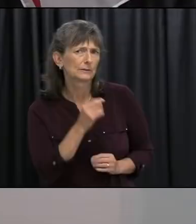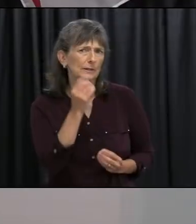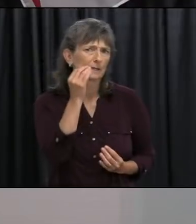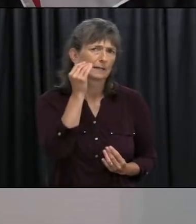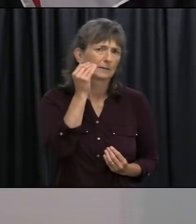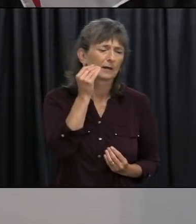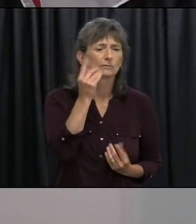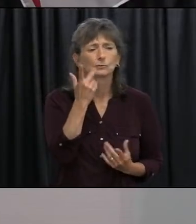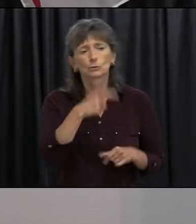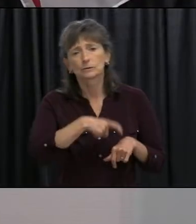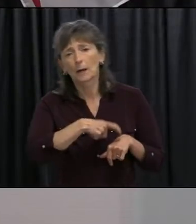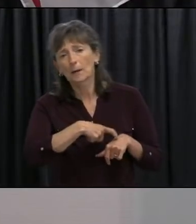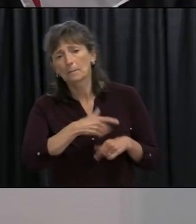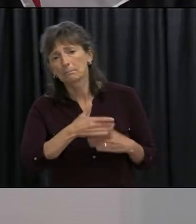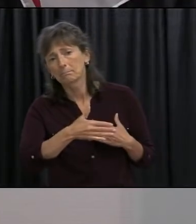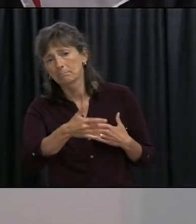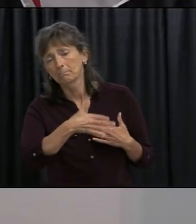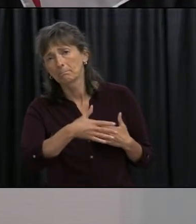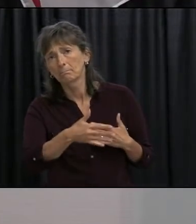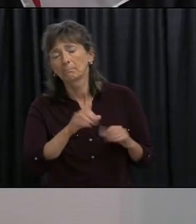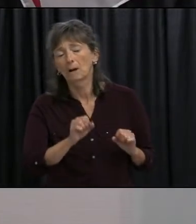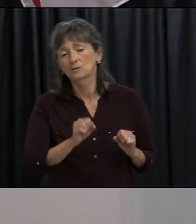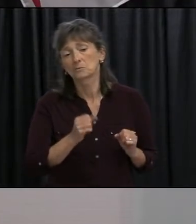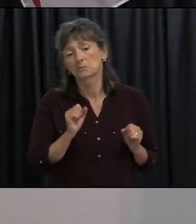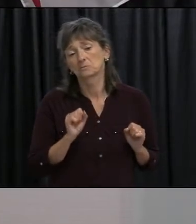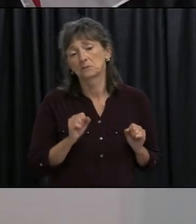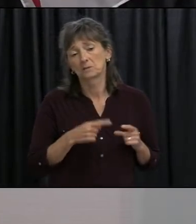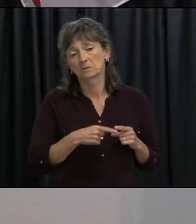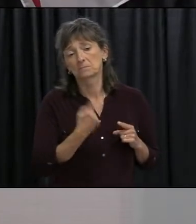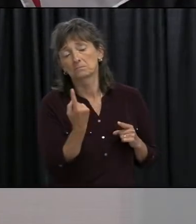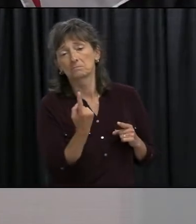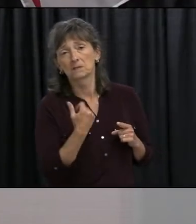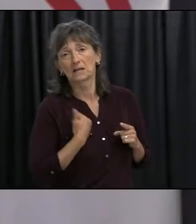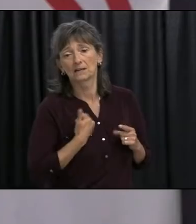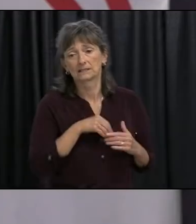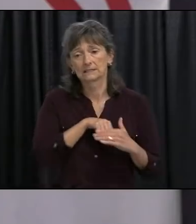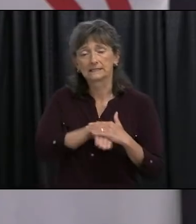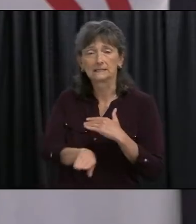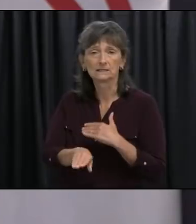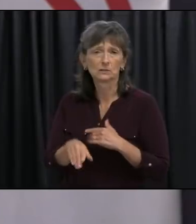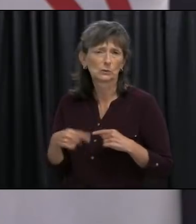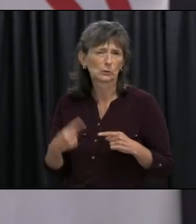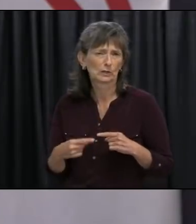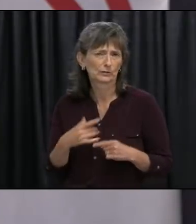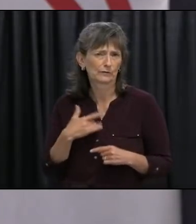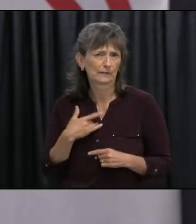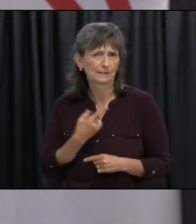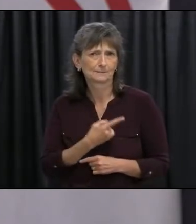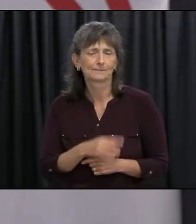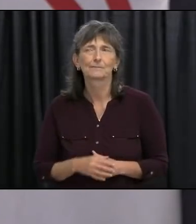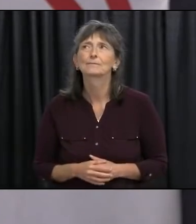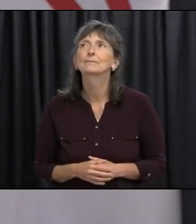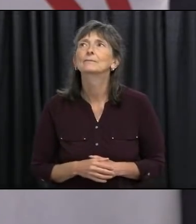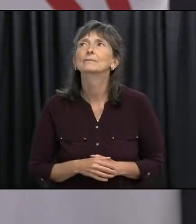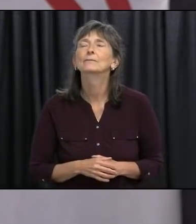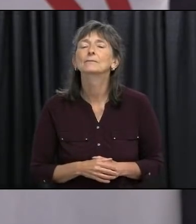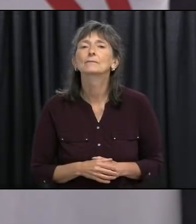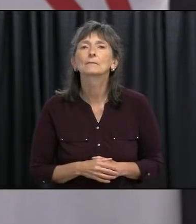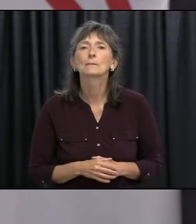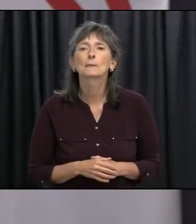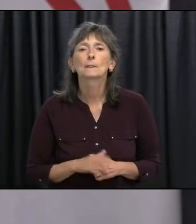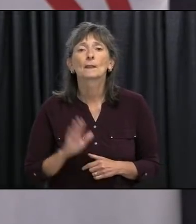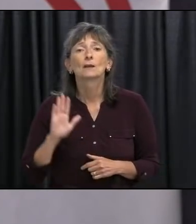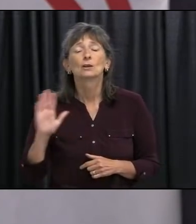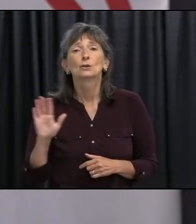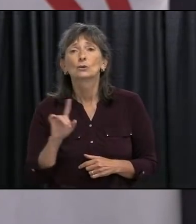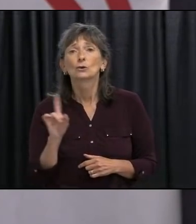offer a timeline as to when you would like to see a Canadian bubble in effect? Yeah, so the question about what